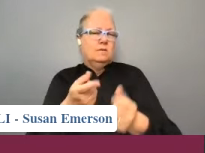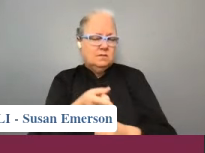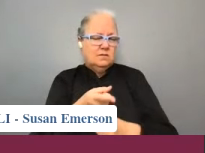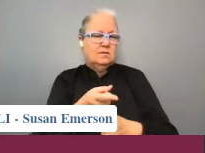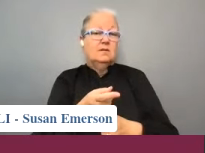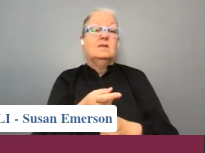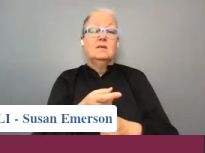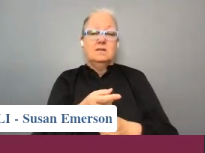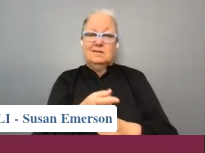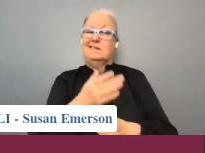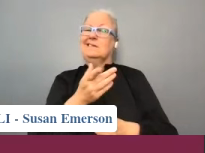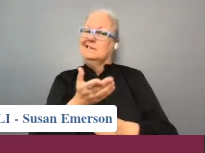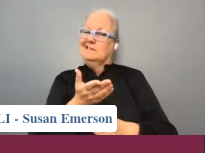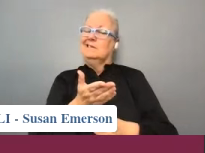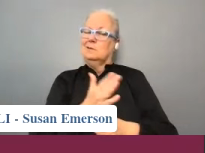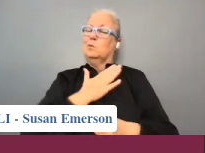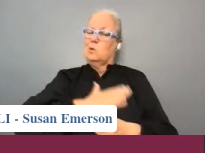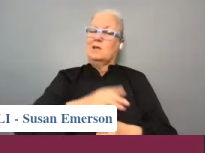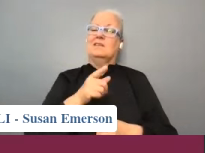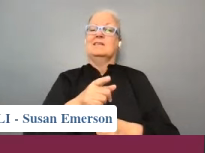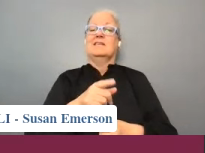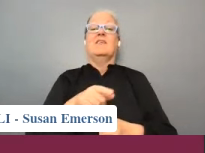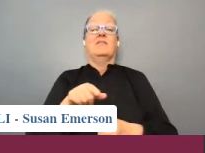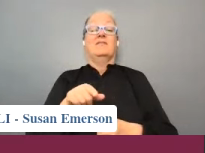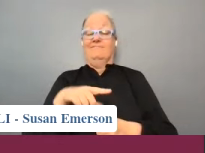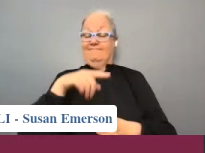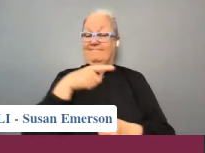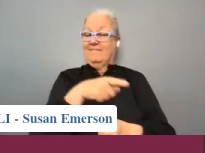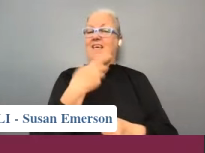created mandates, actually, that